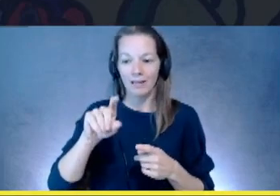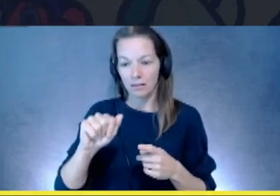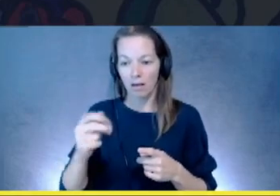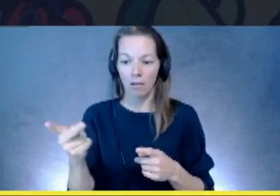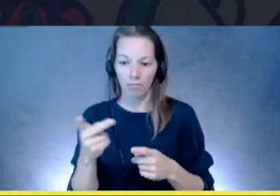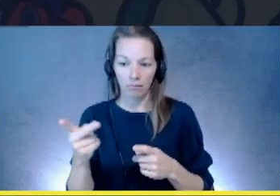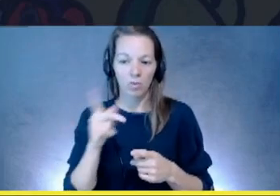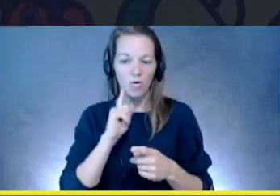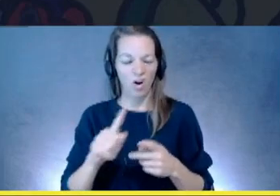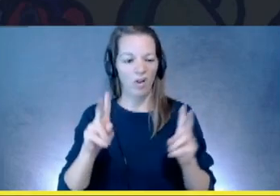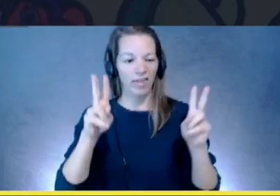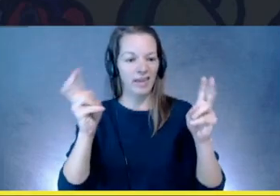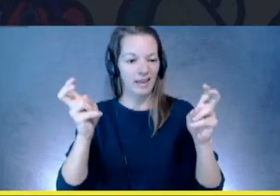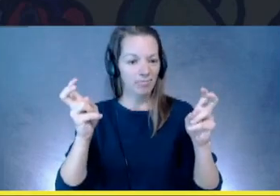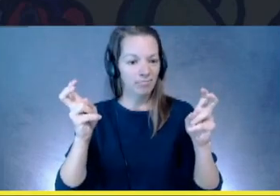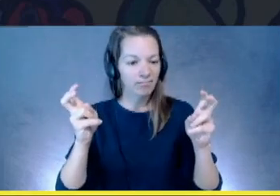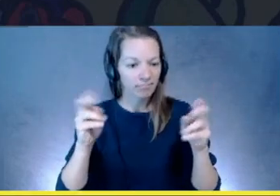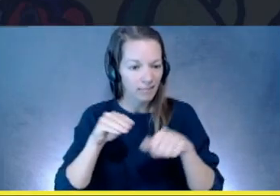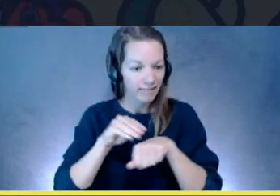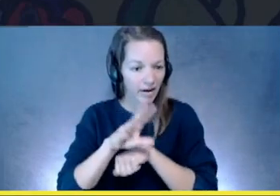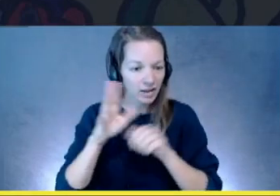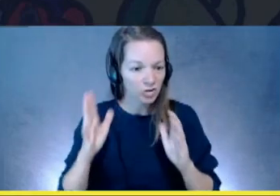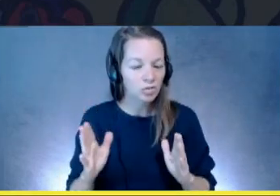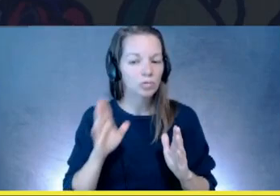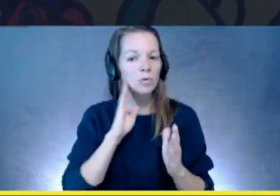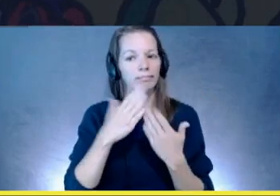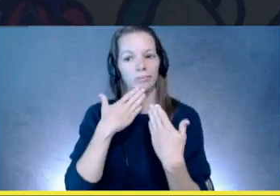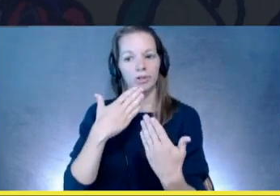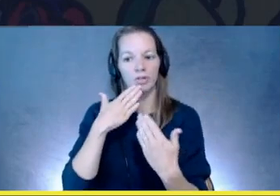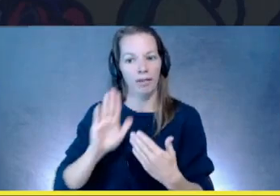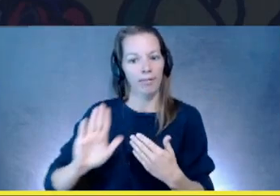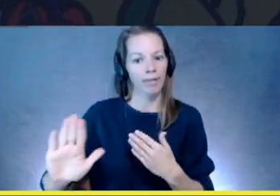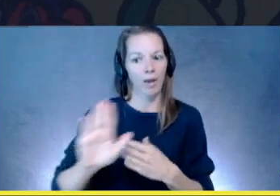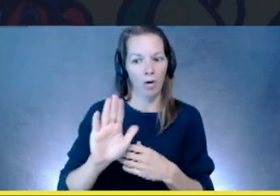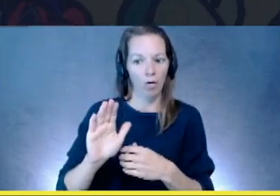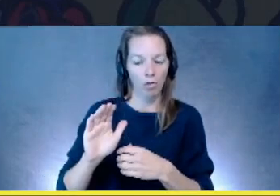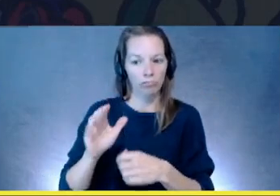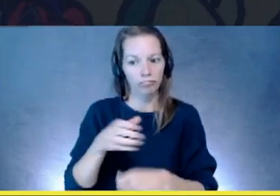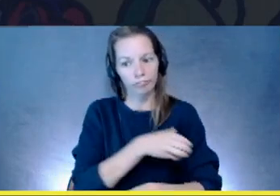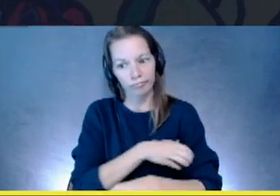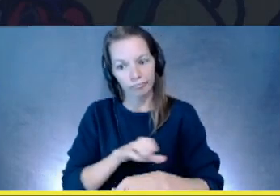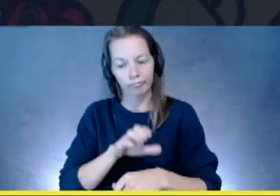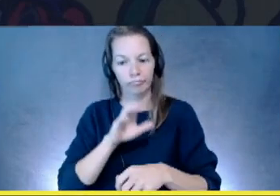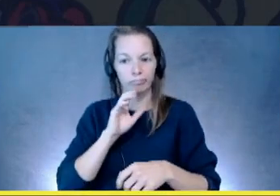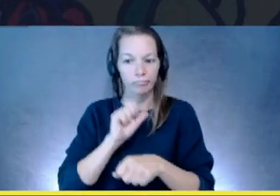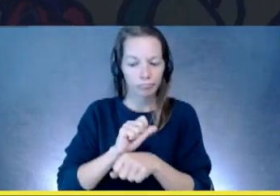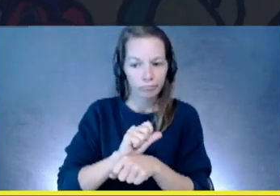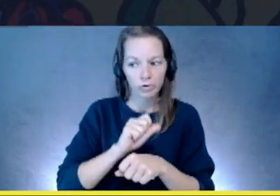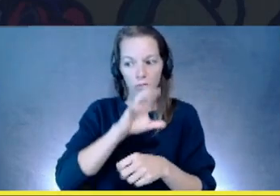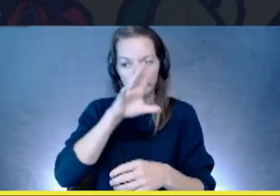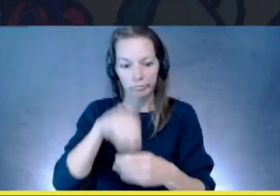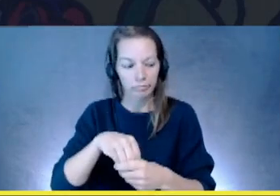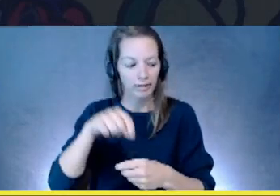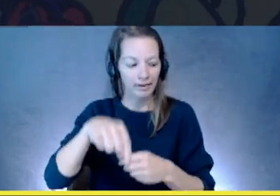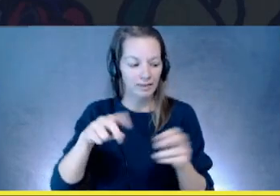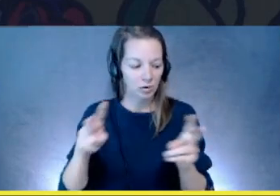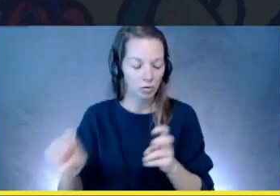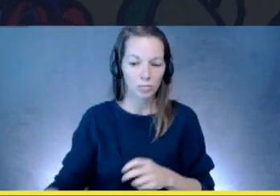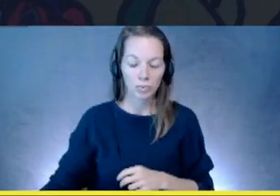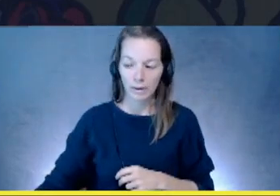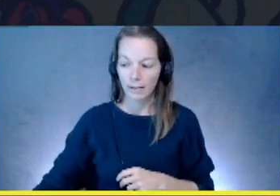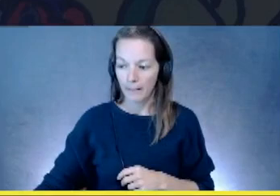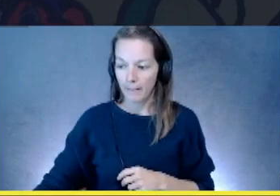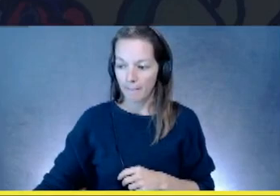theme advisors, and we appreciate all of the extra effort they put in to make this issue possible. The panel